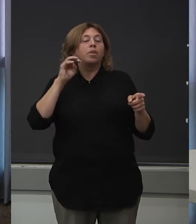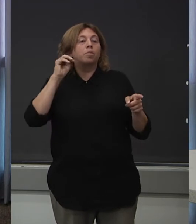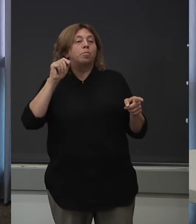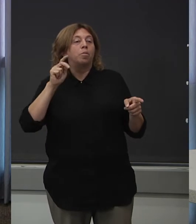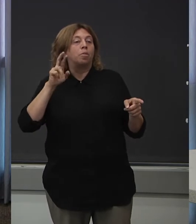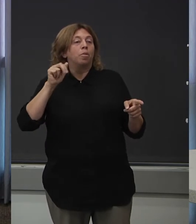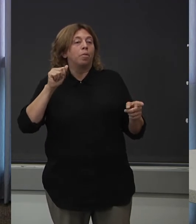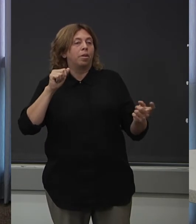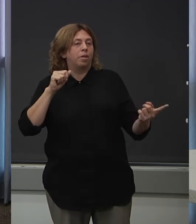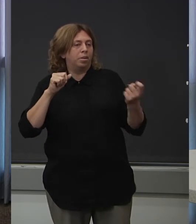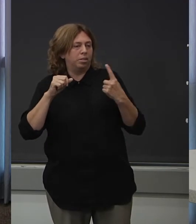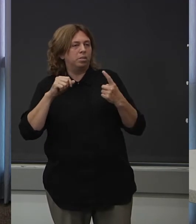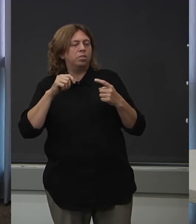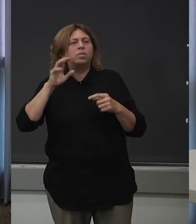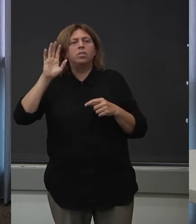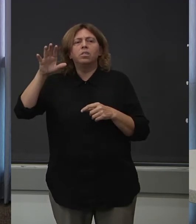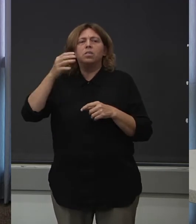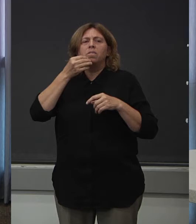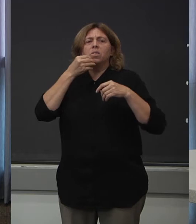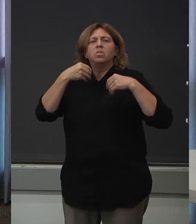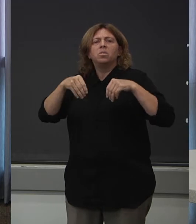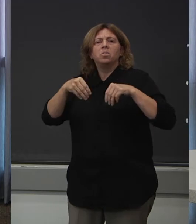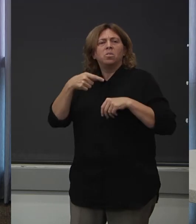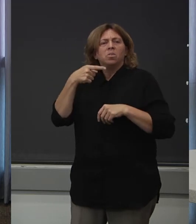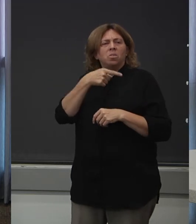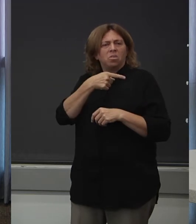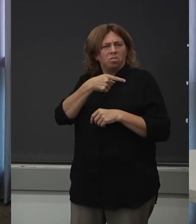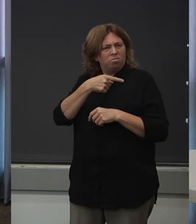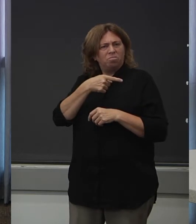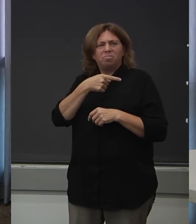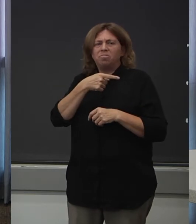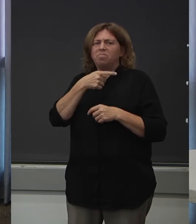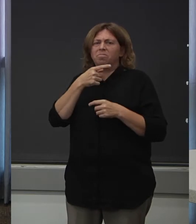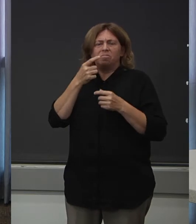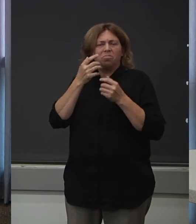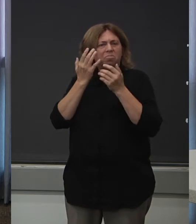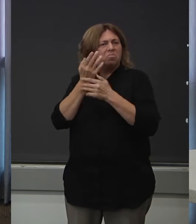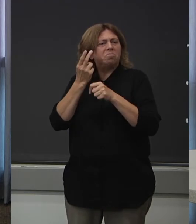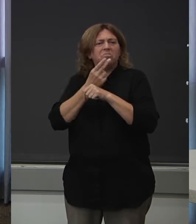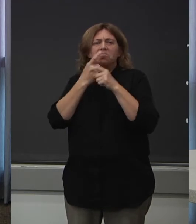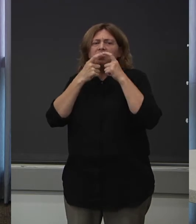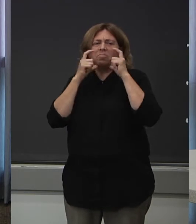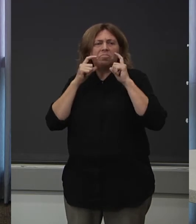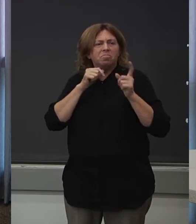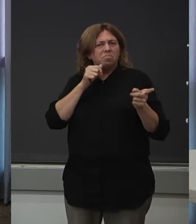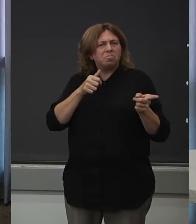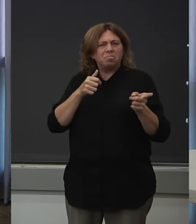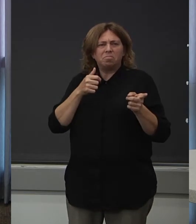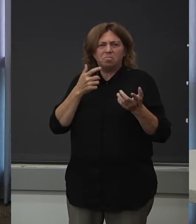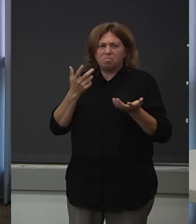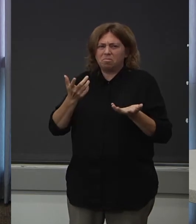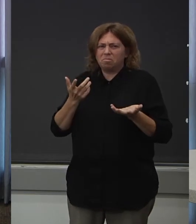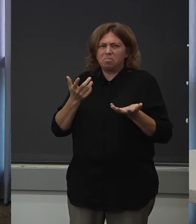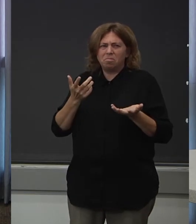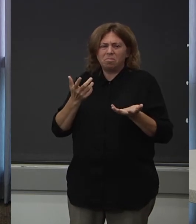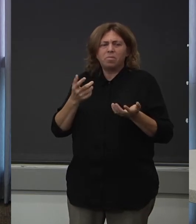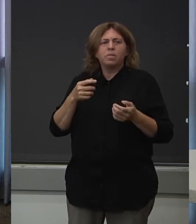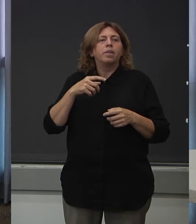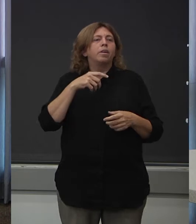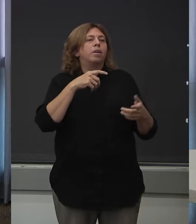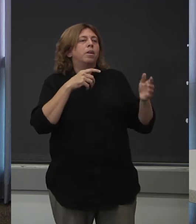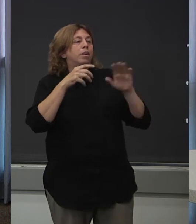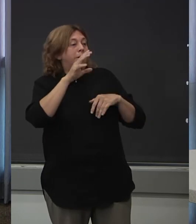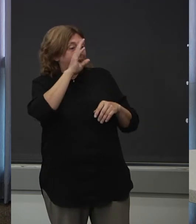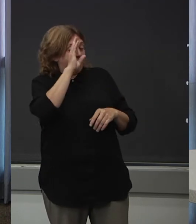without masks, and posted signs saying that there are exemptions. Well, the truth is we've addressed a lot of grocers in